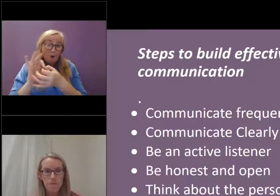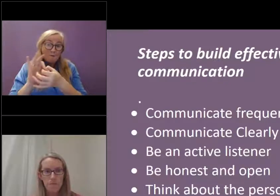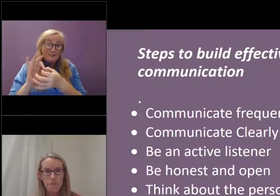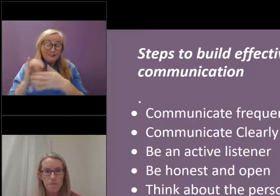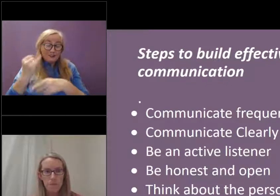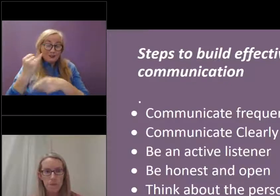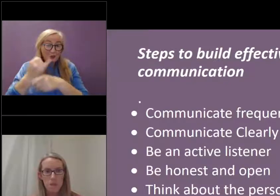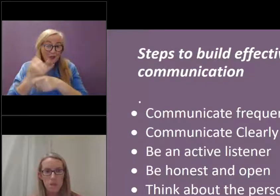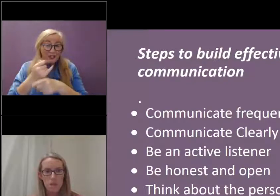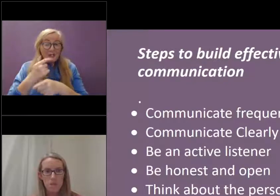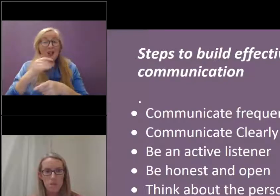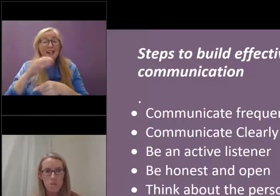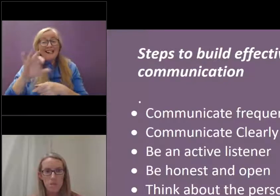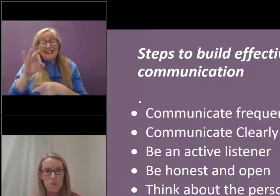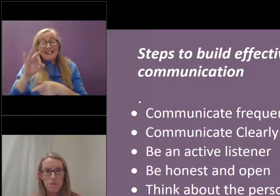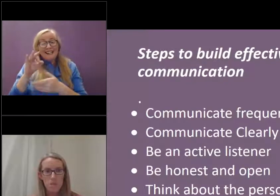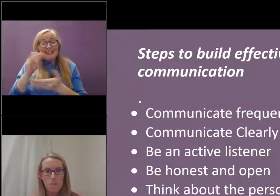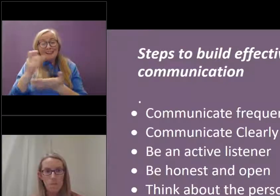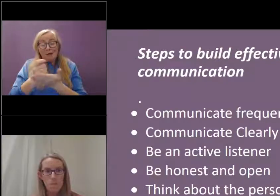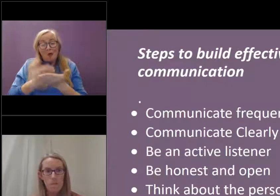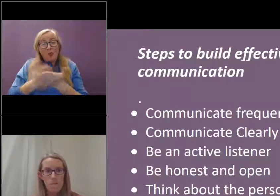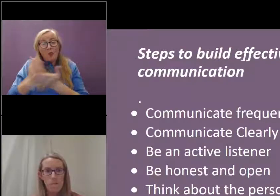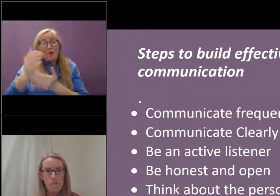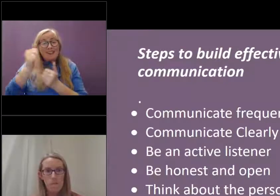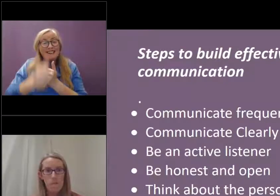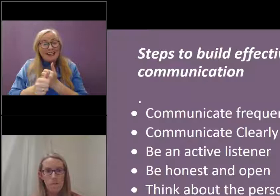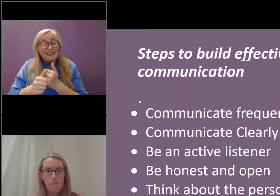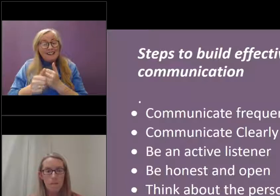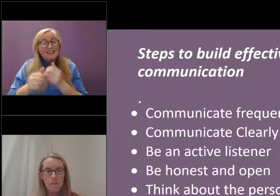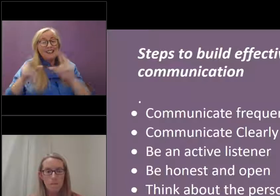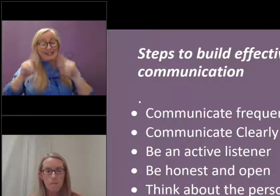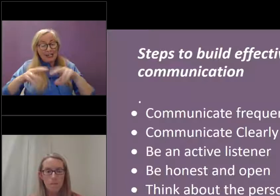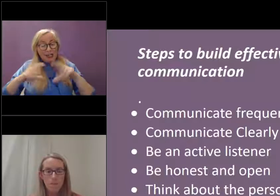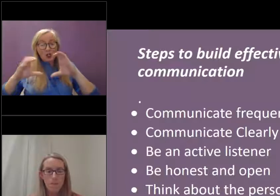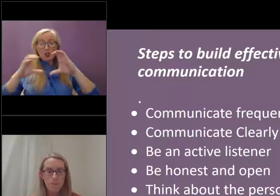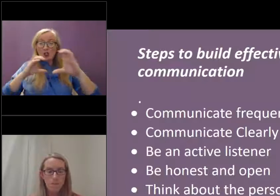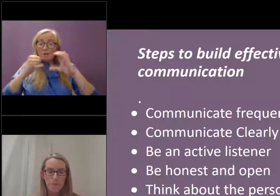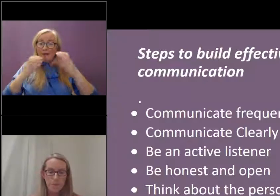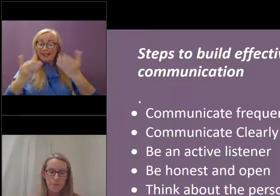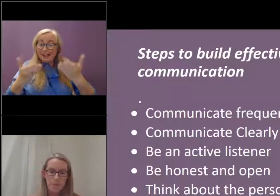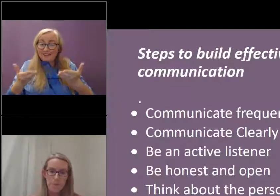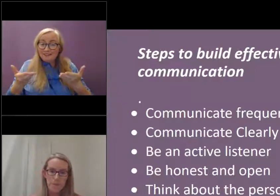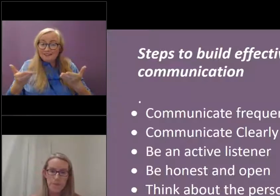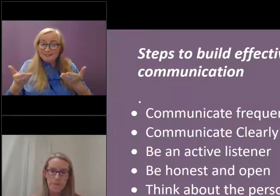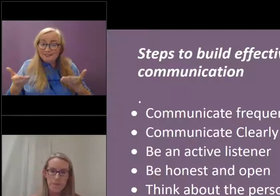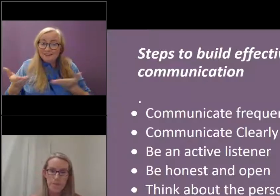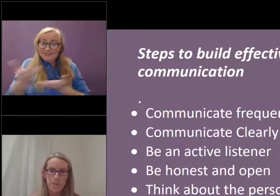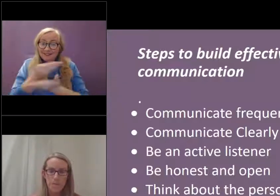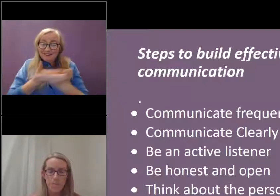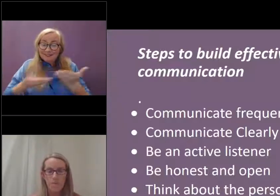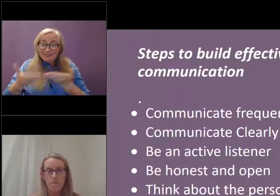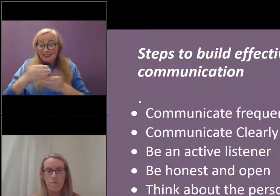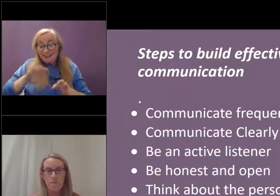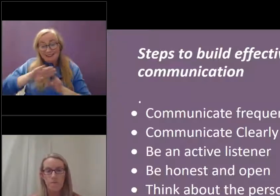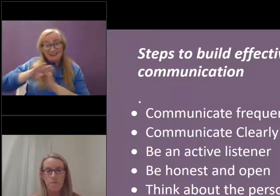where you communicate and it's phone free or tablet free or laptop free, to have those